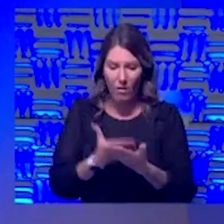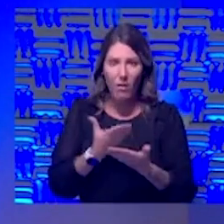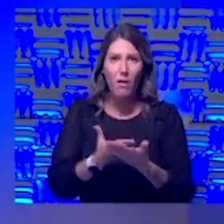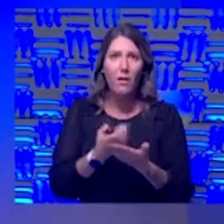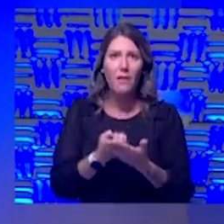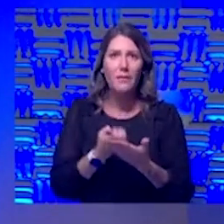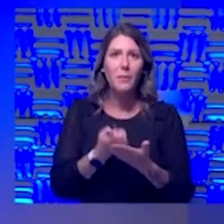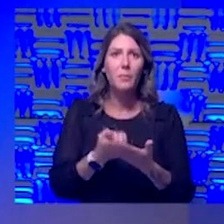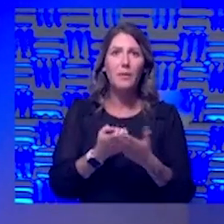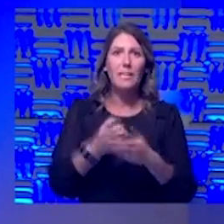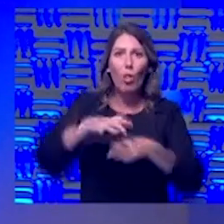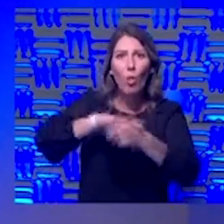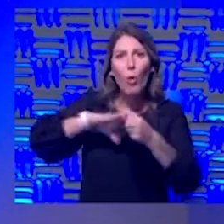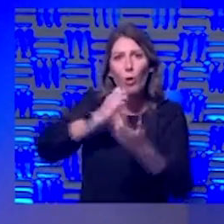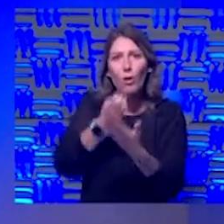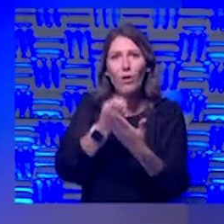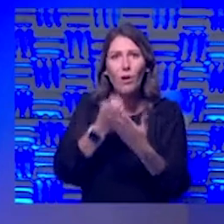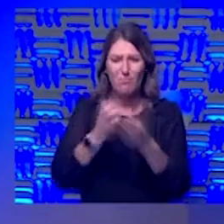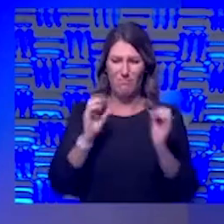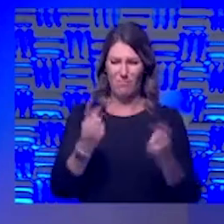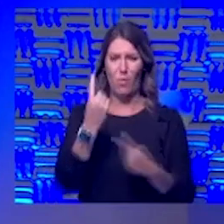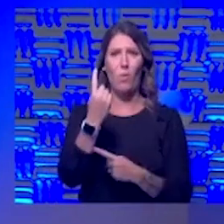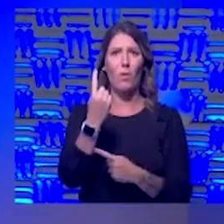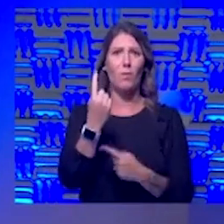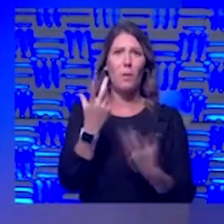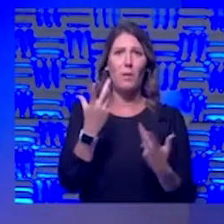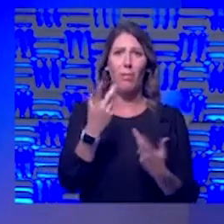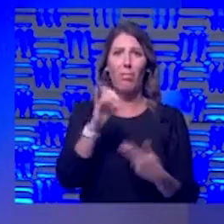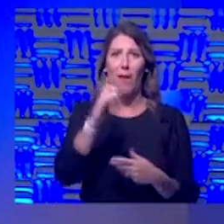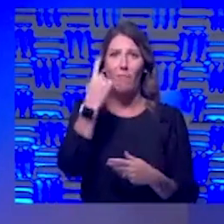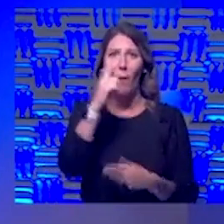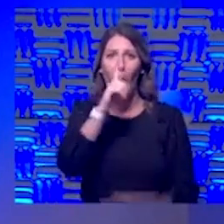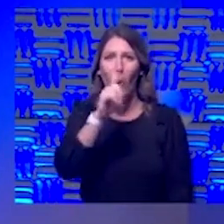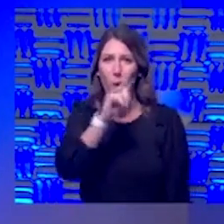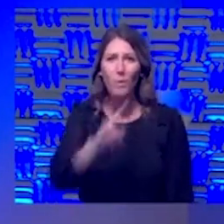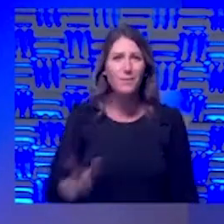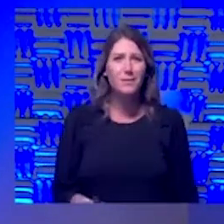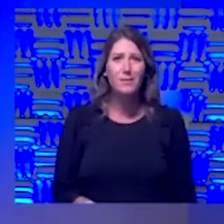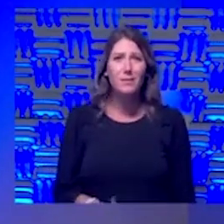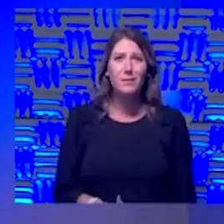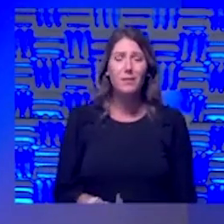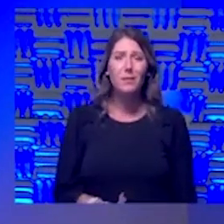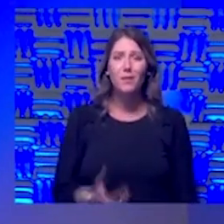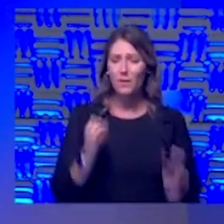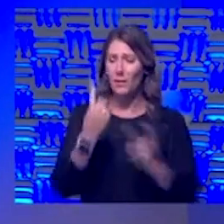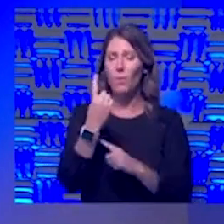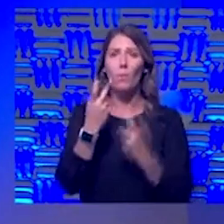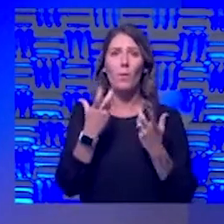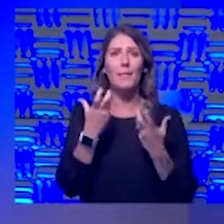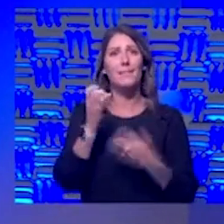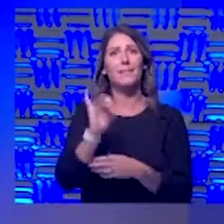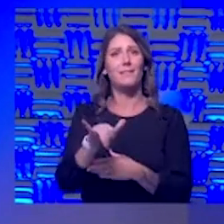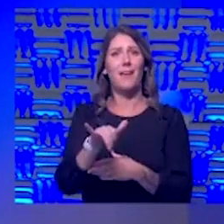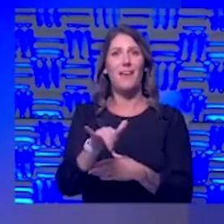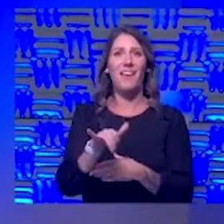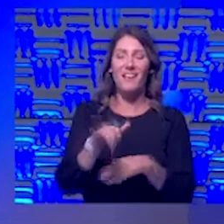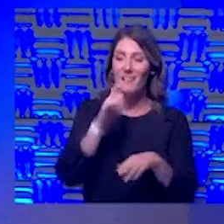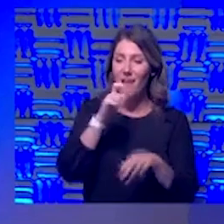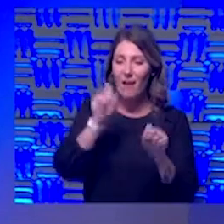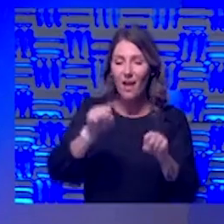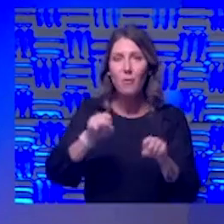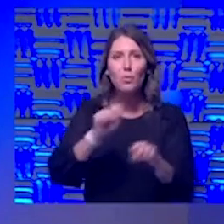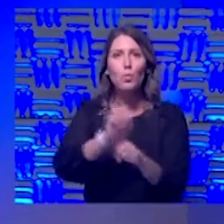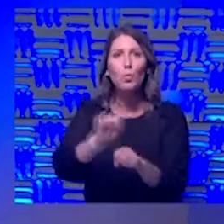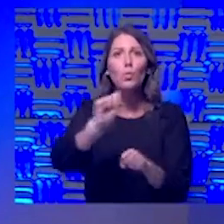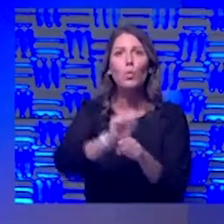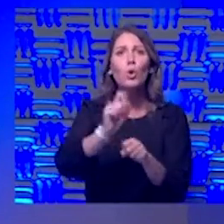economy. Nobody wanted that for just a hoax. That is not anything anybody would want, people not being able to work or put food